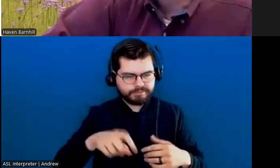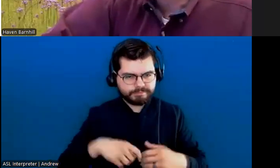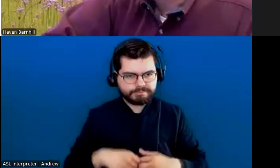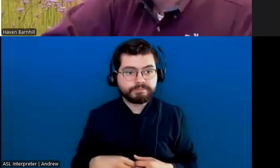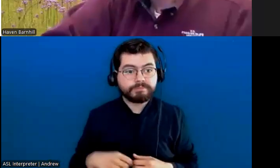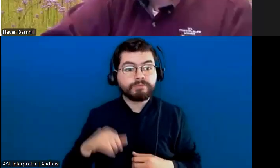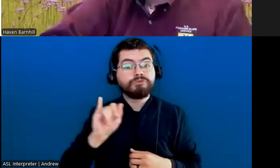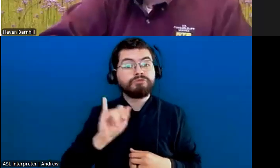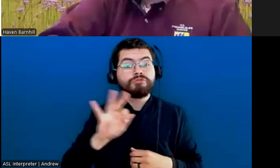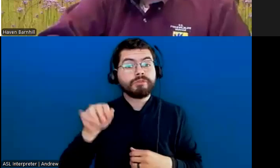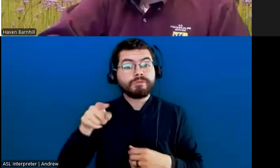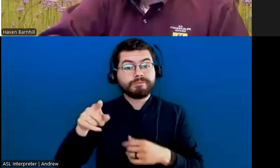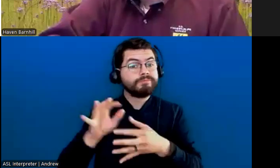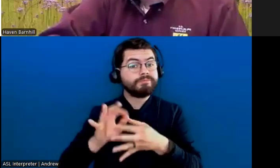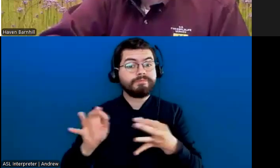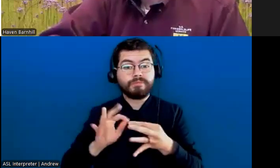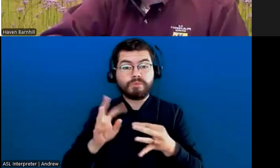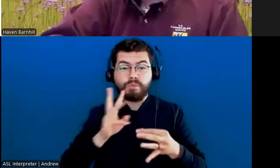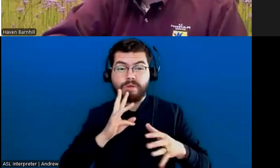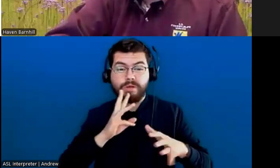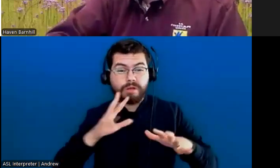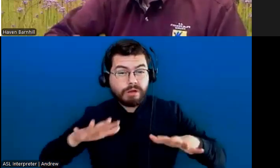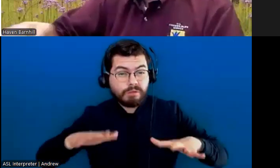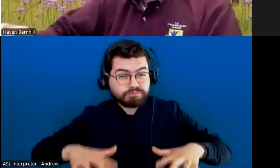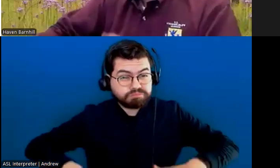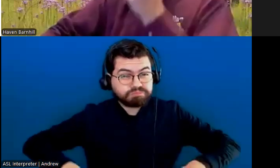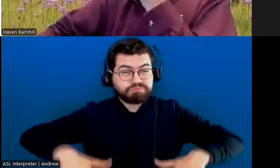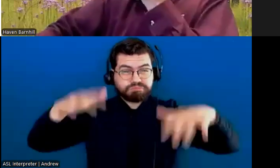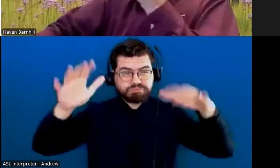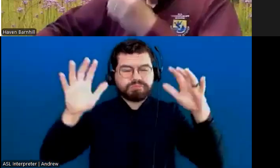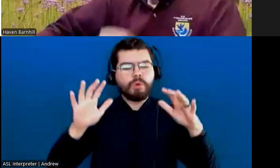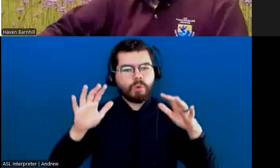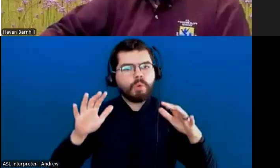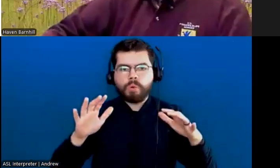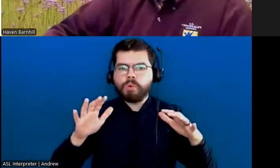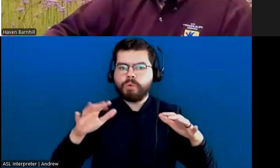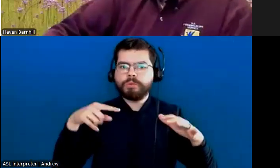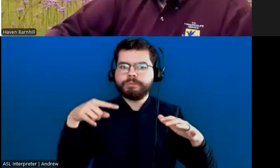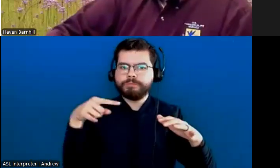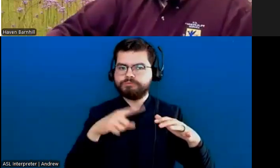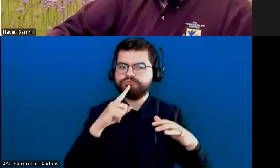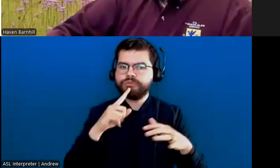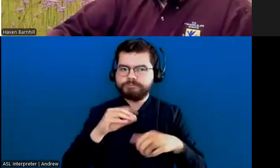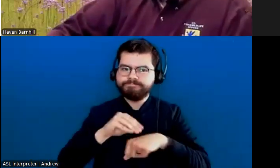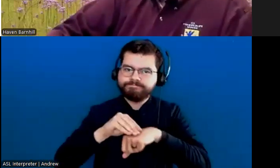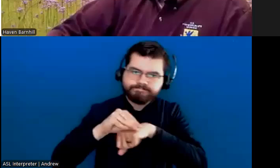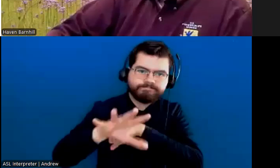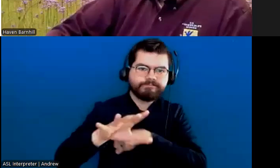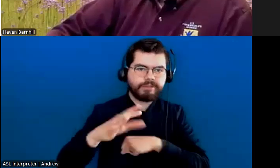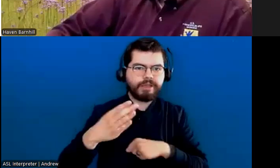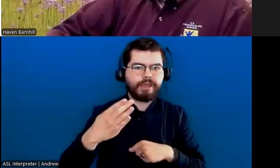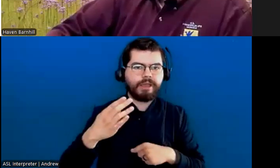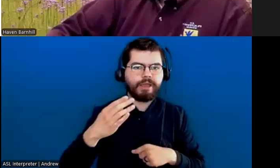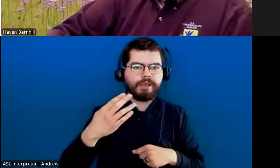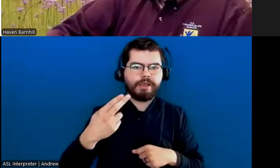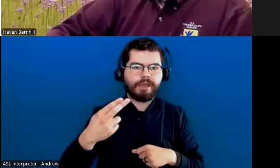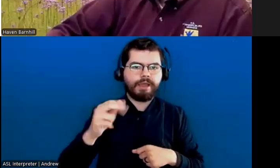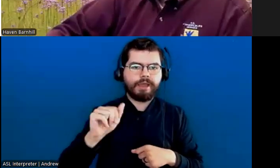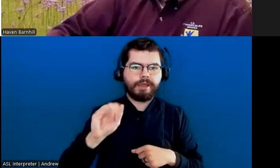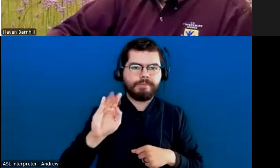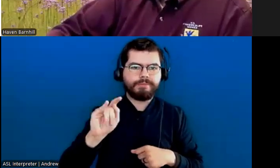significantly can change our habitat. And he talked